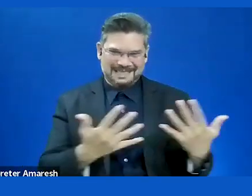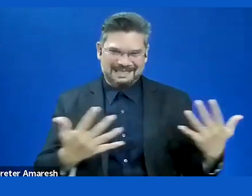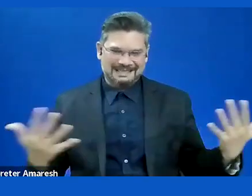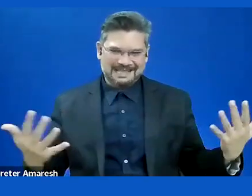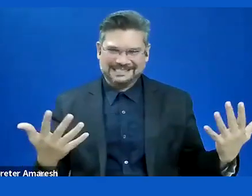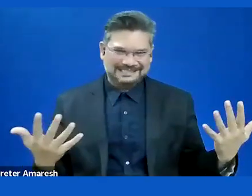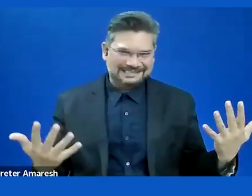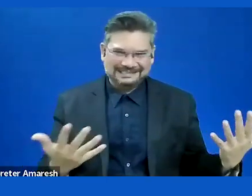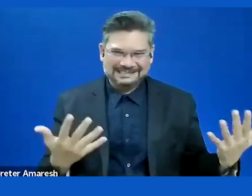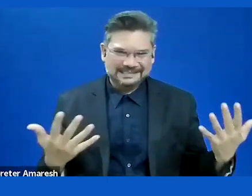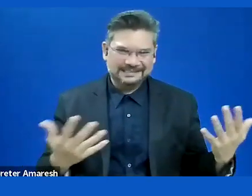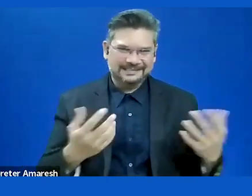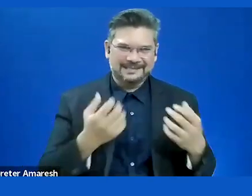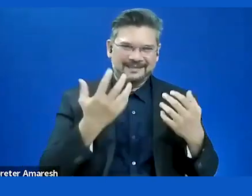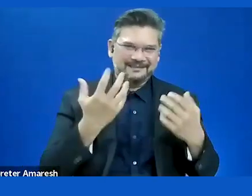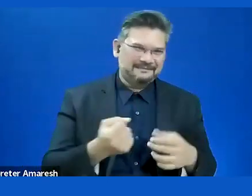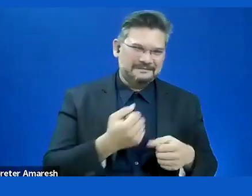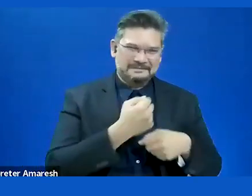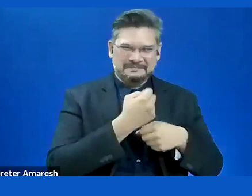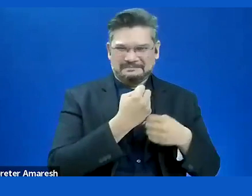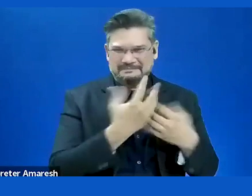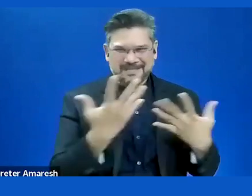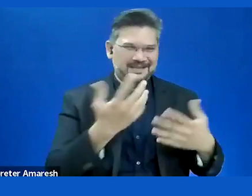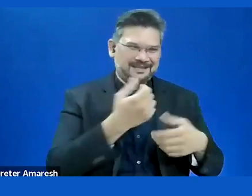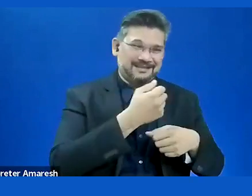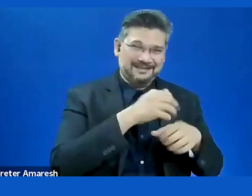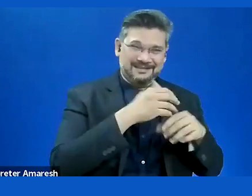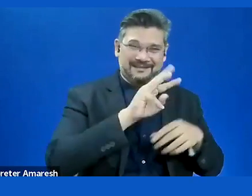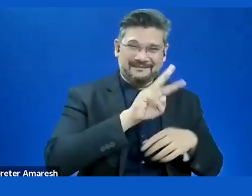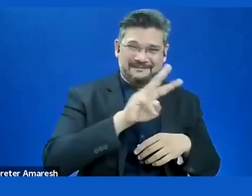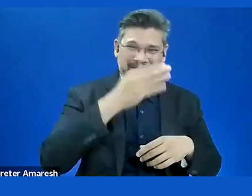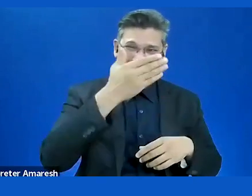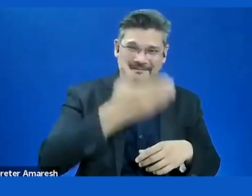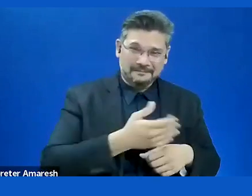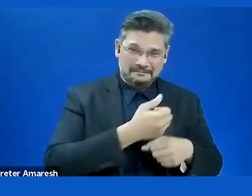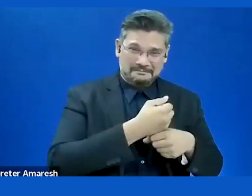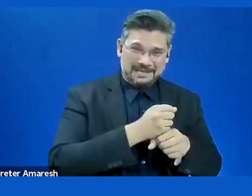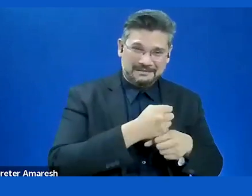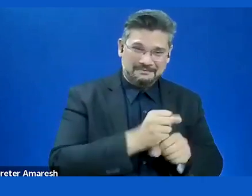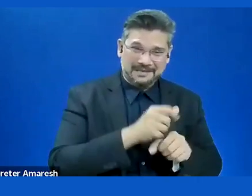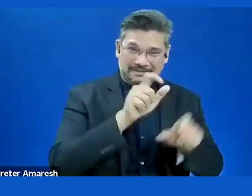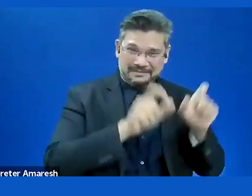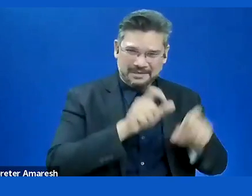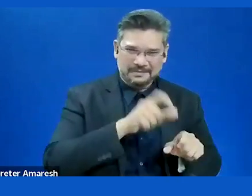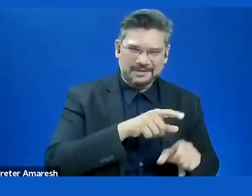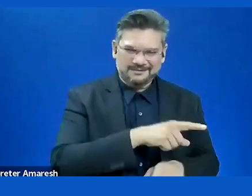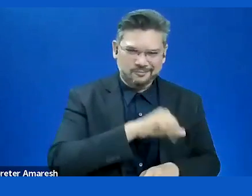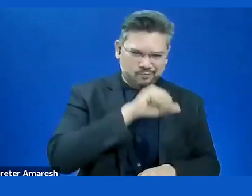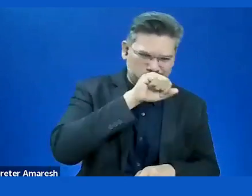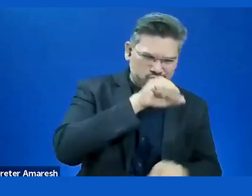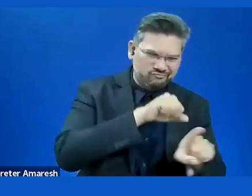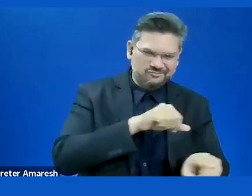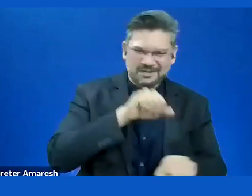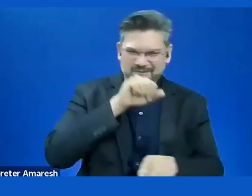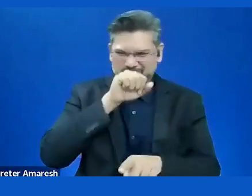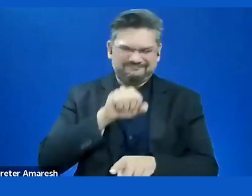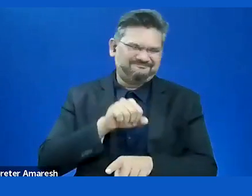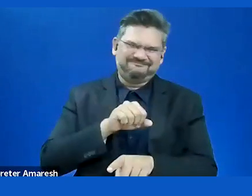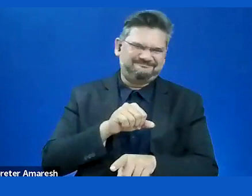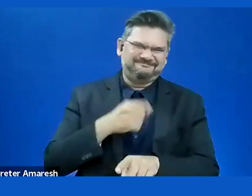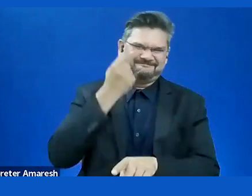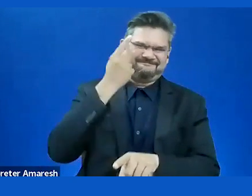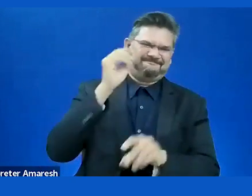like, well, I'm not going to do this. I hate this. And there are developers who actually want to make websites accessible, but they don't know necessarily